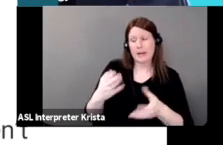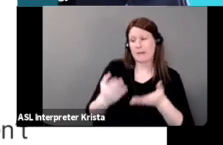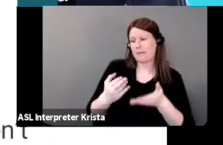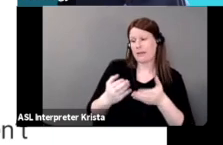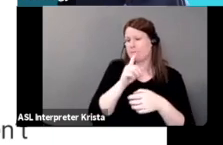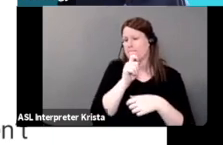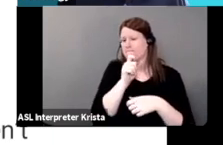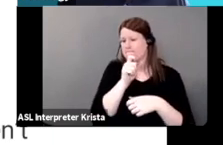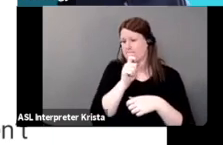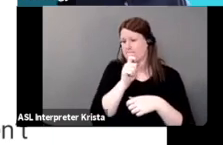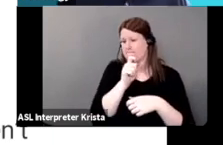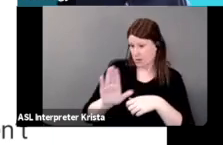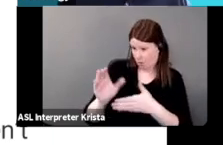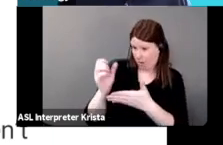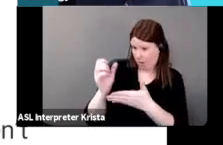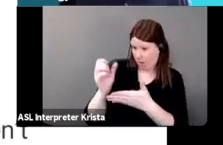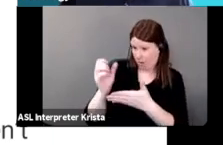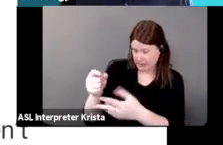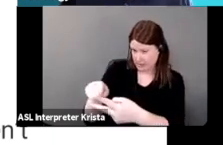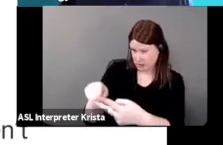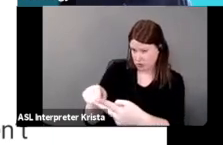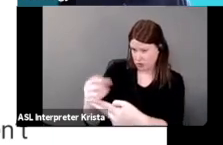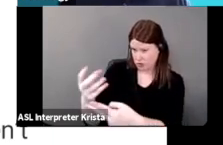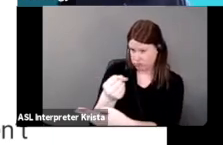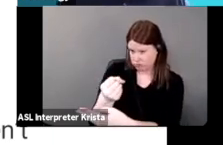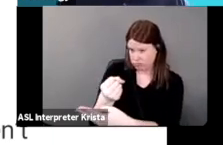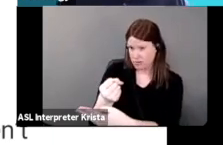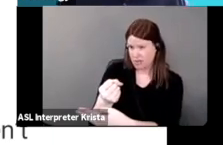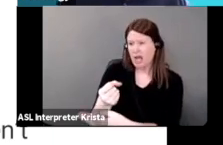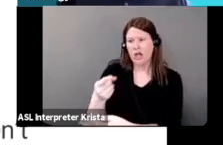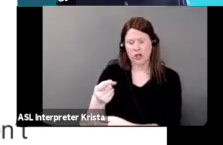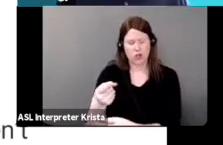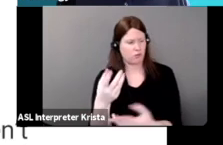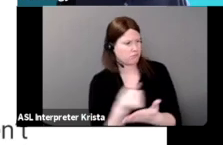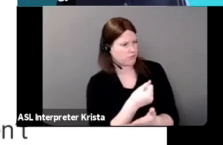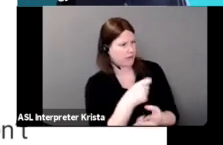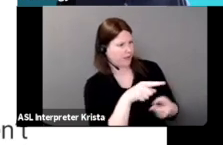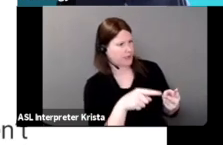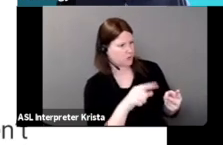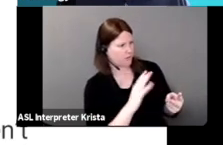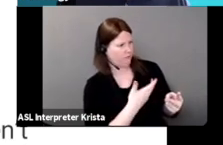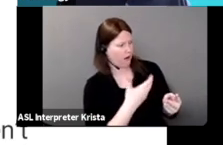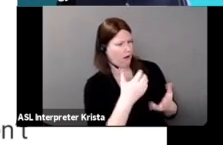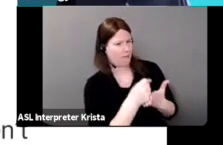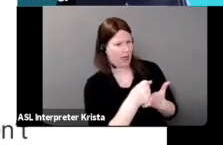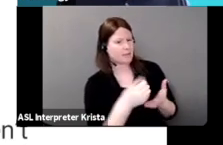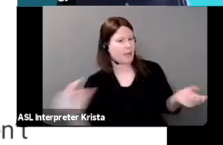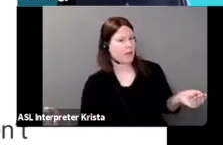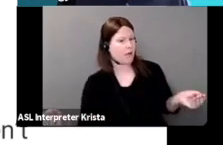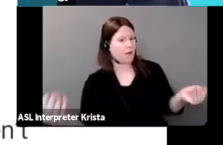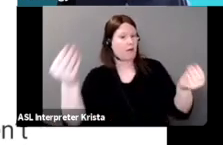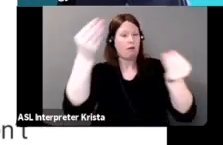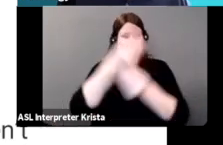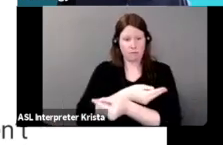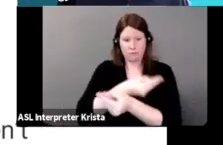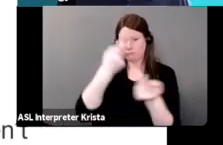these 2 patents of yours. Well, we notice you're infringing on these 2 patents of ours. So let's horse trade and agree we're